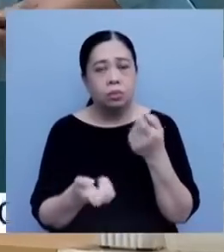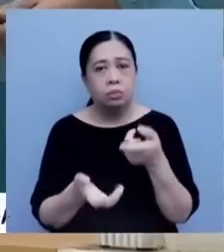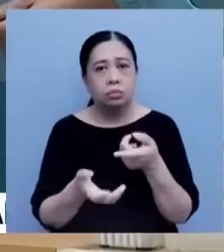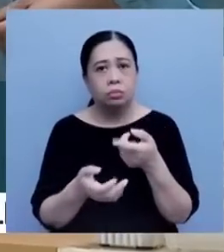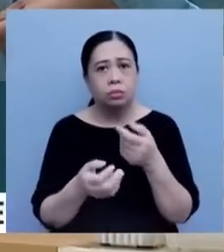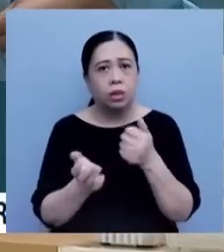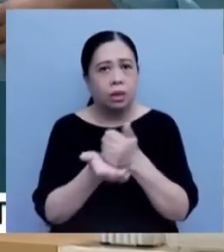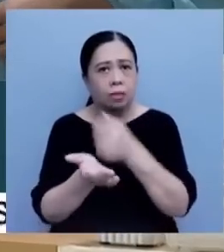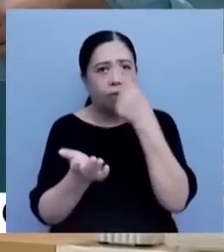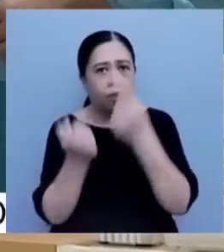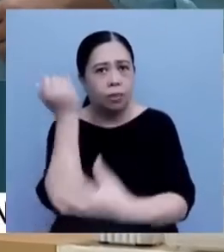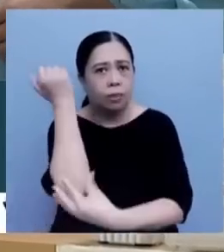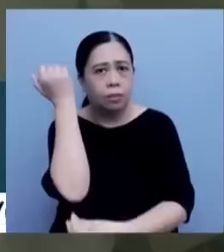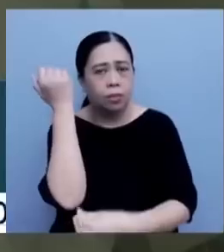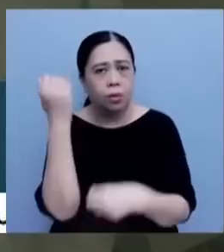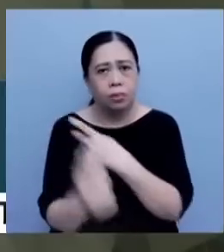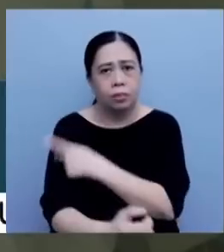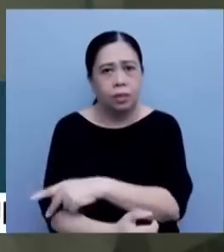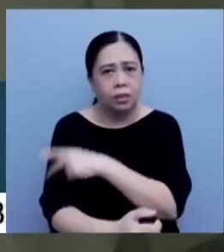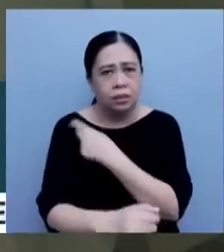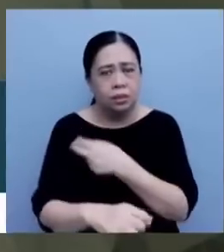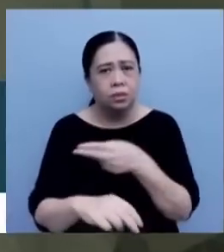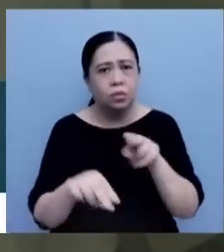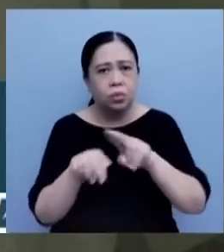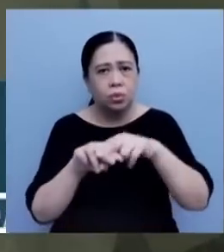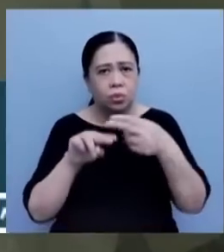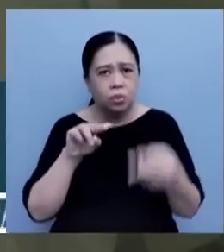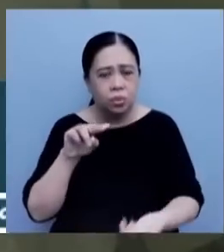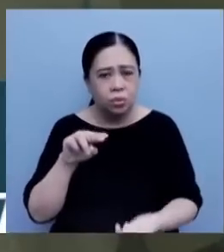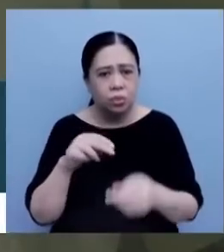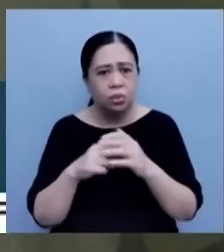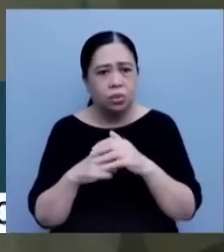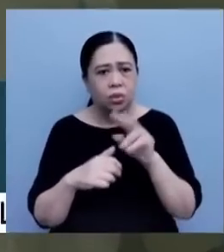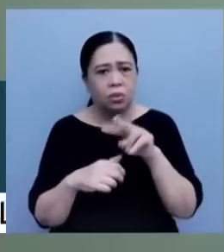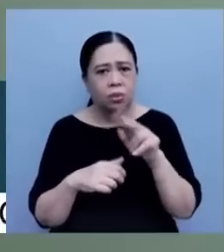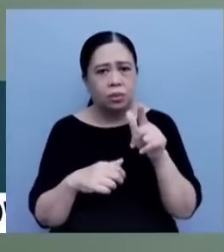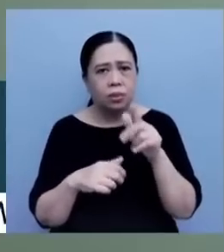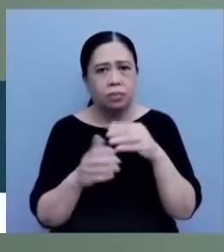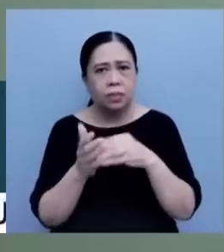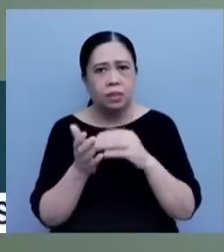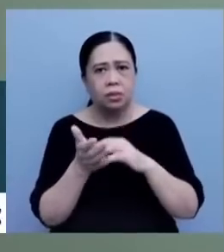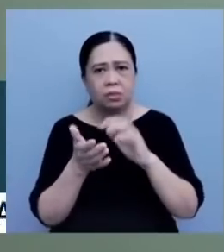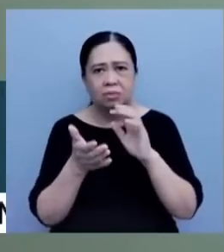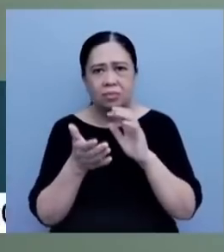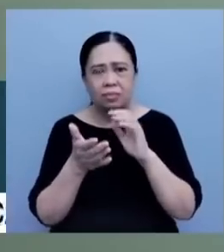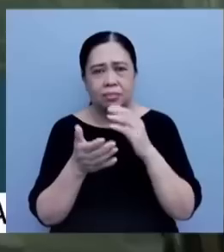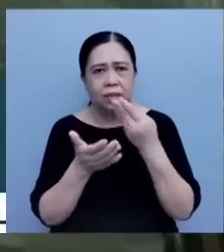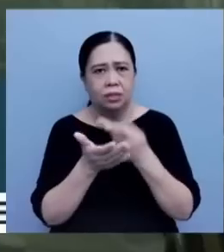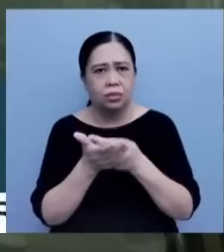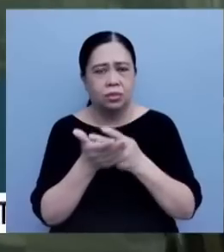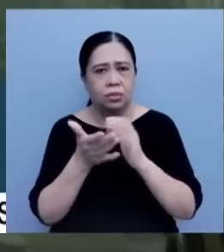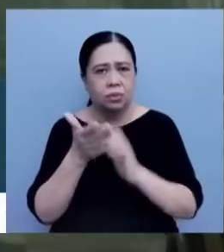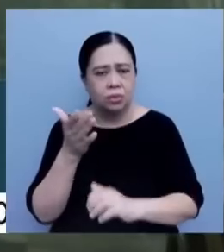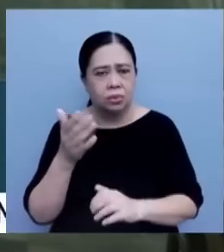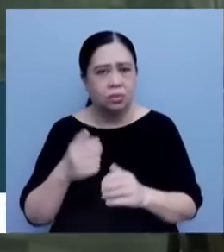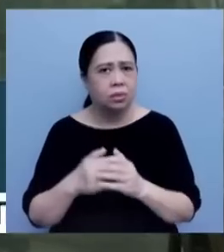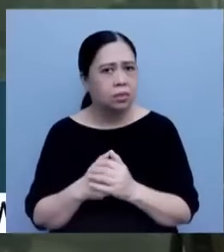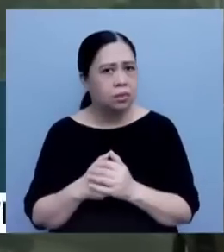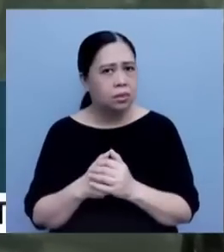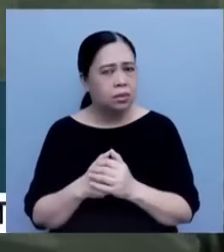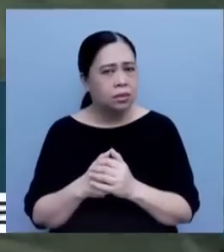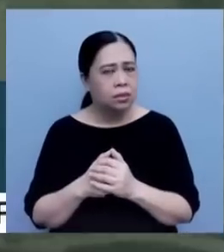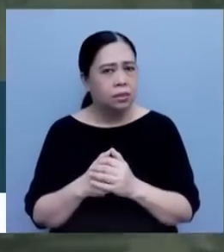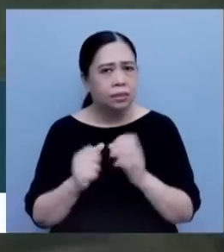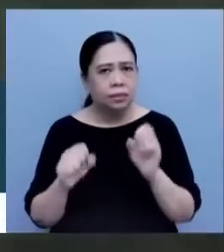from 32.6 billion to 22.3 billion pesos. This despite the fact that affordable